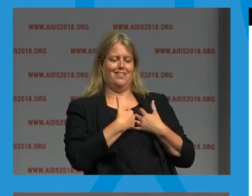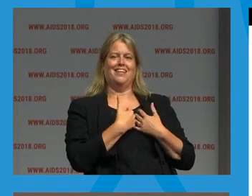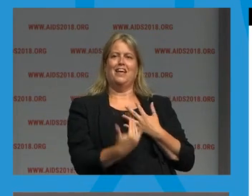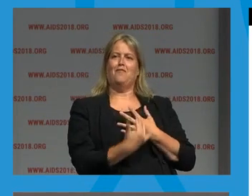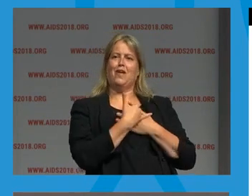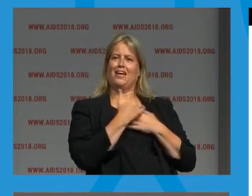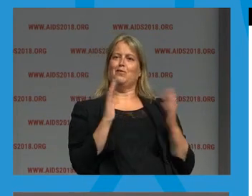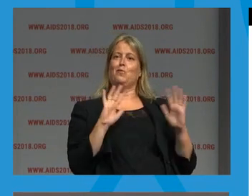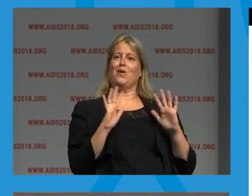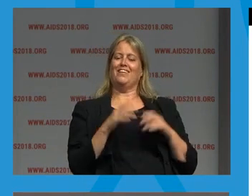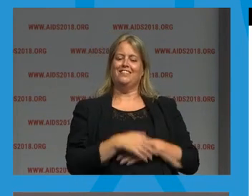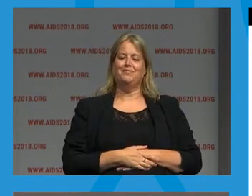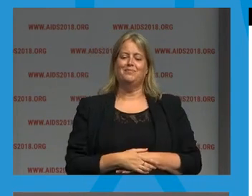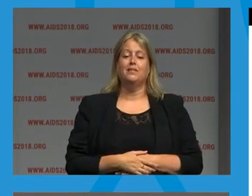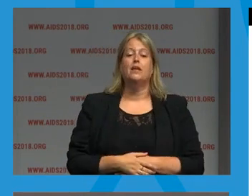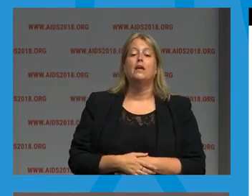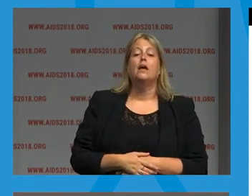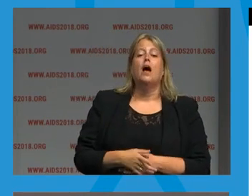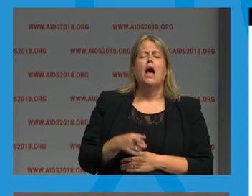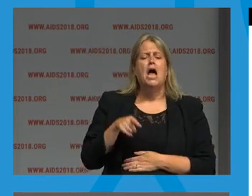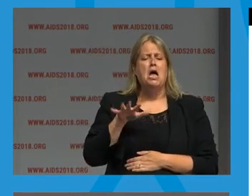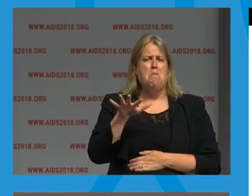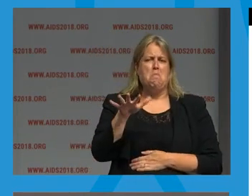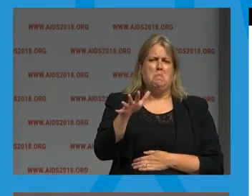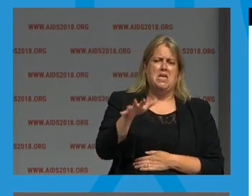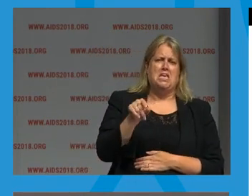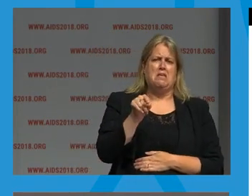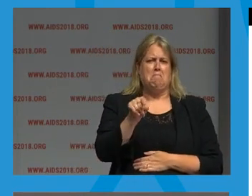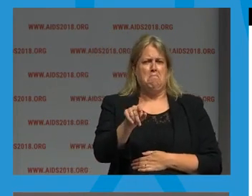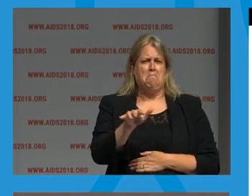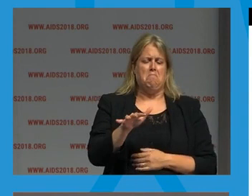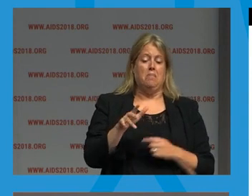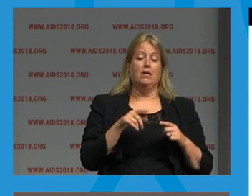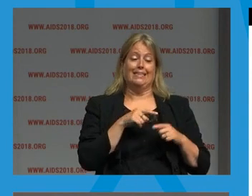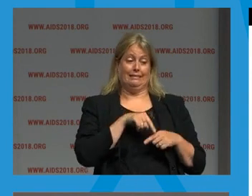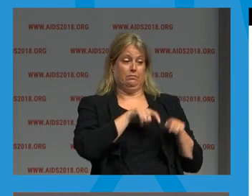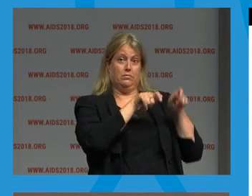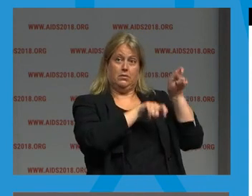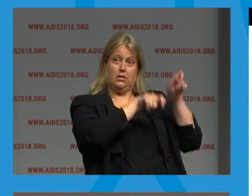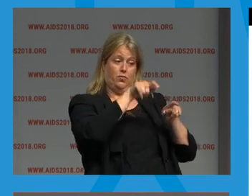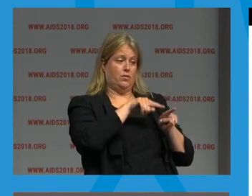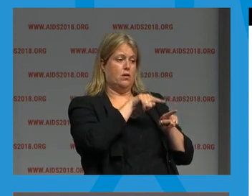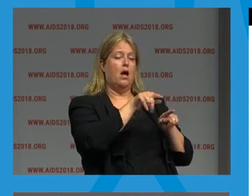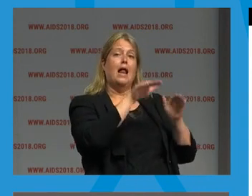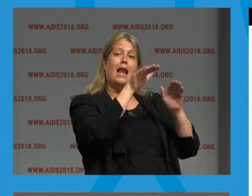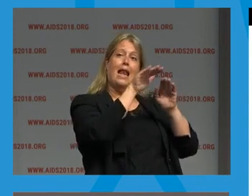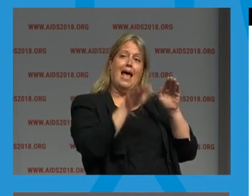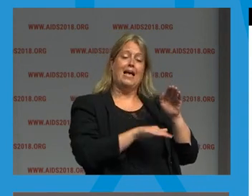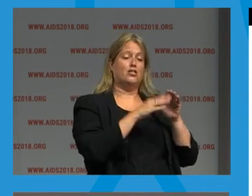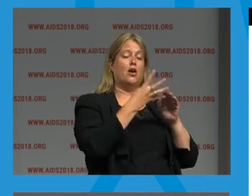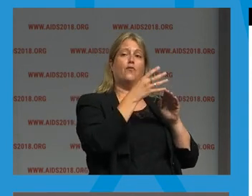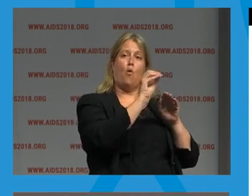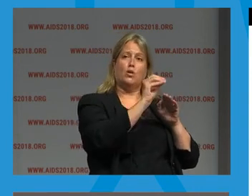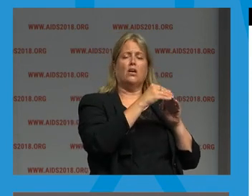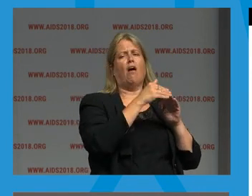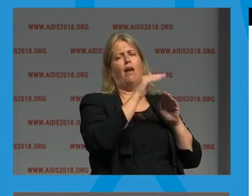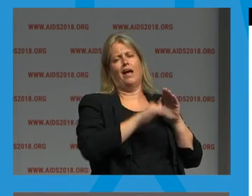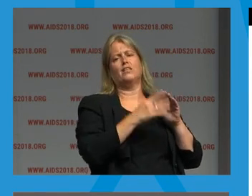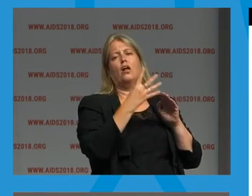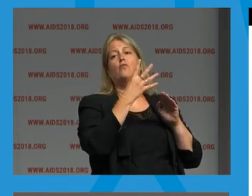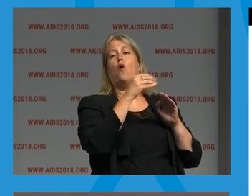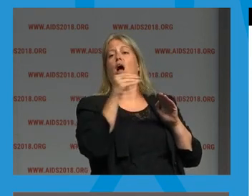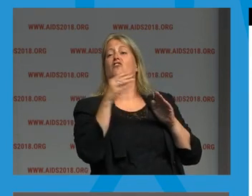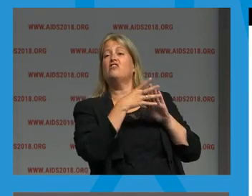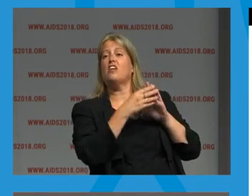on to look, perhaps there was a hint there about how long these individuals remain less than 40 or less than 400 copies, and